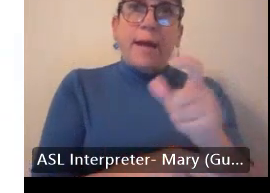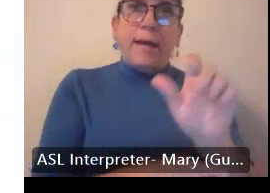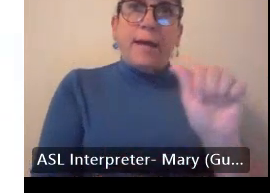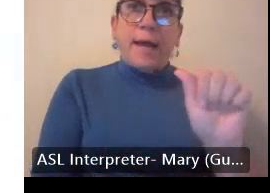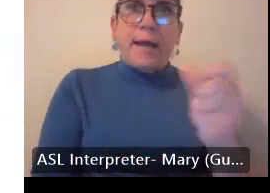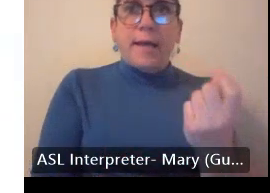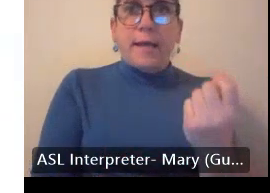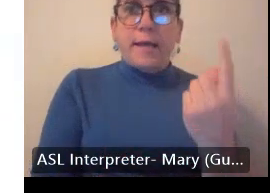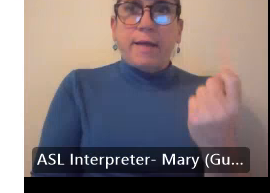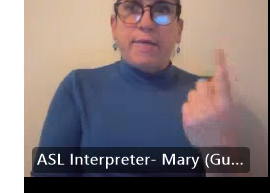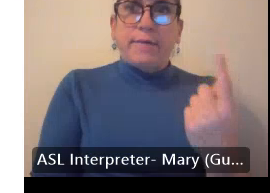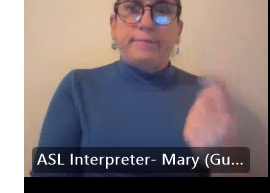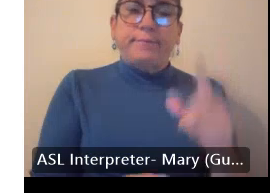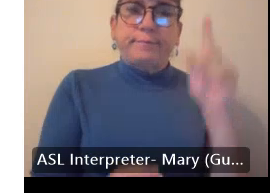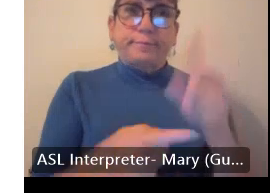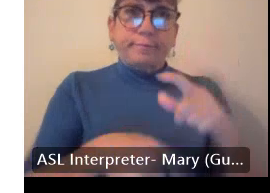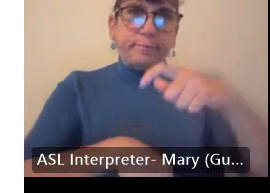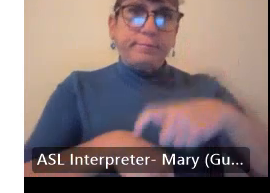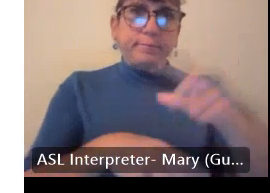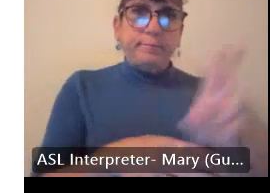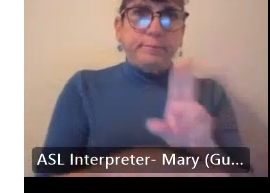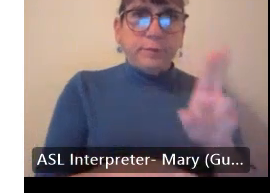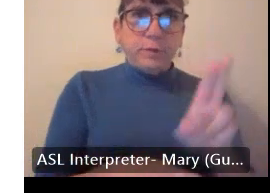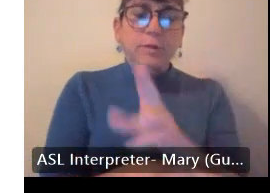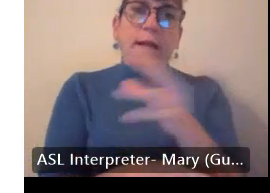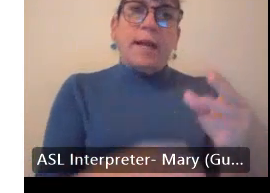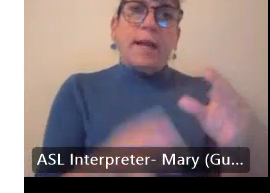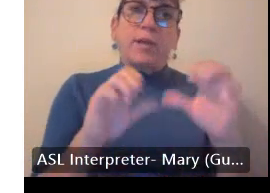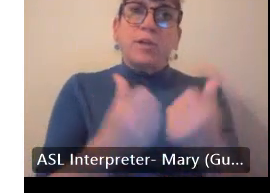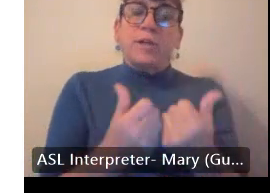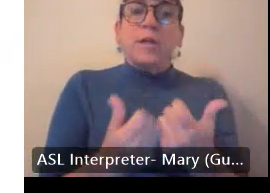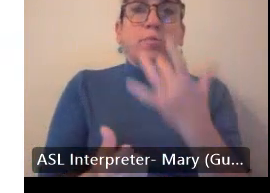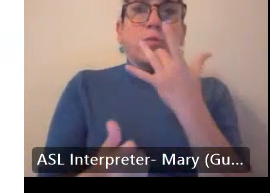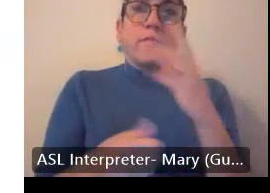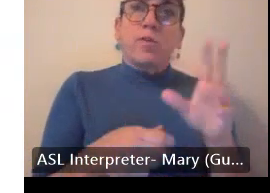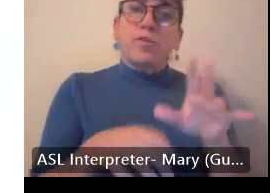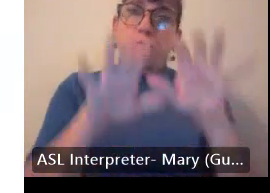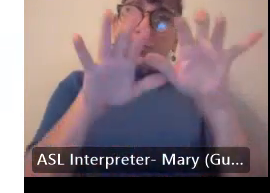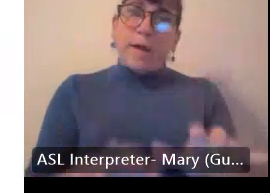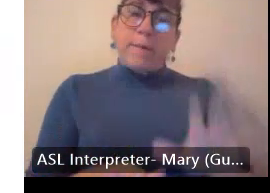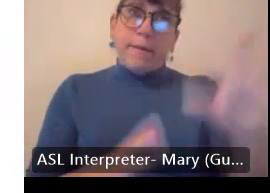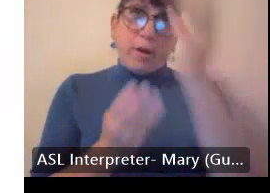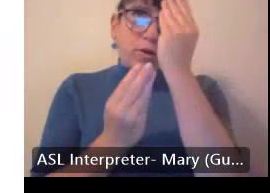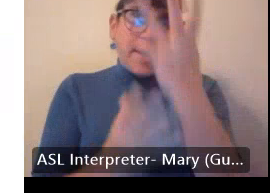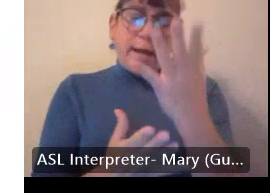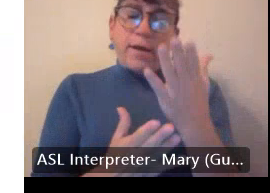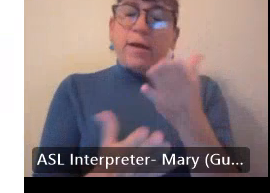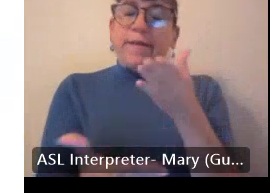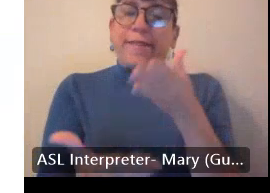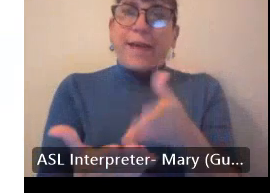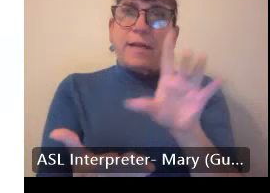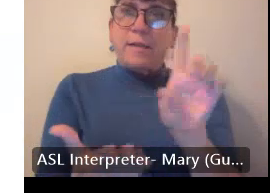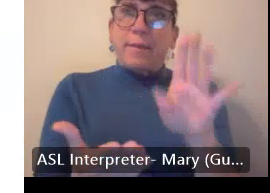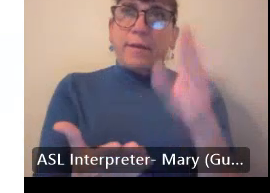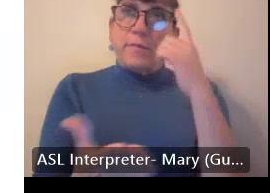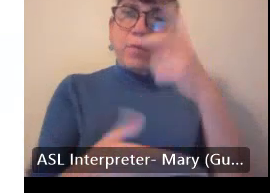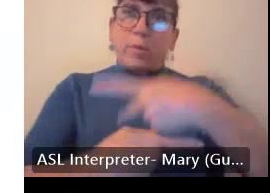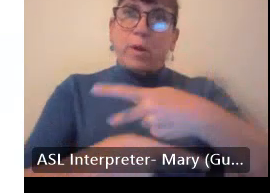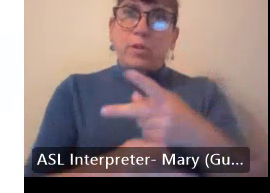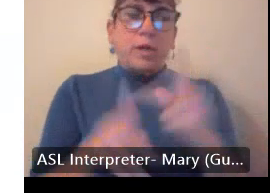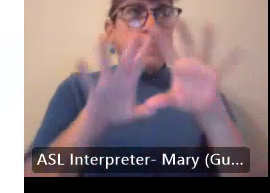common usage. And as I mentioned, agencies are required to put their data into the database for the production of the